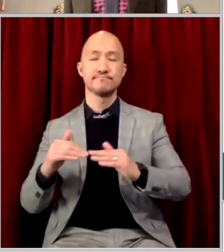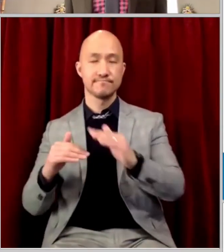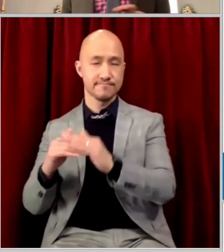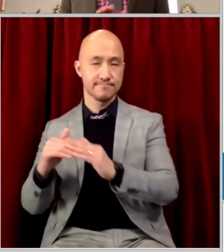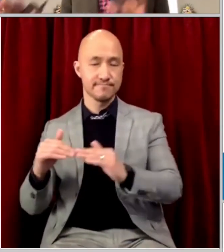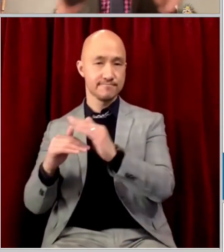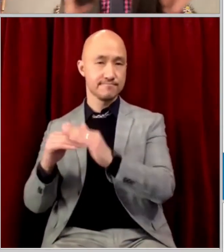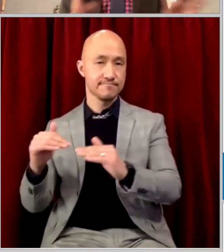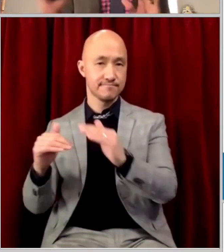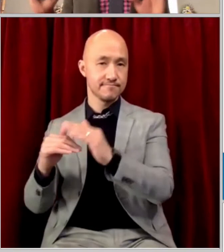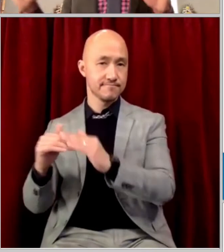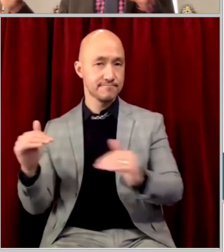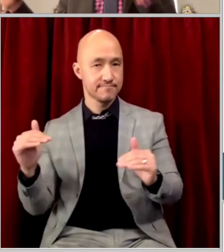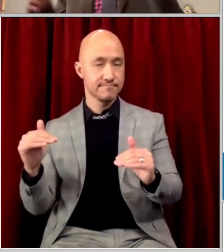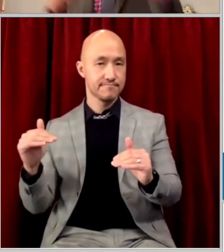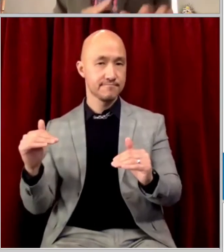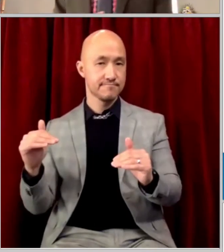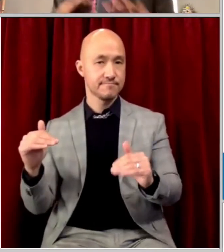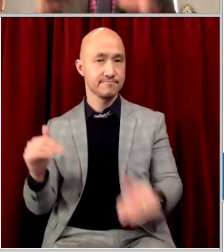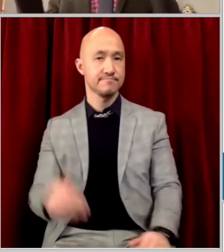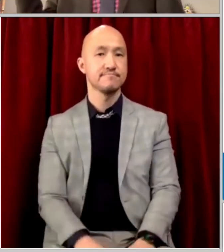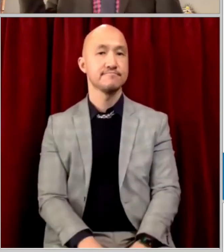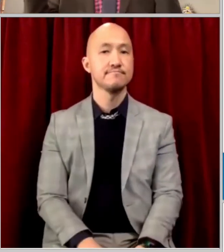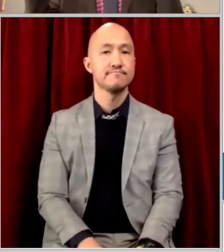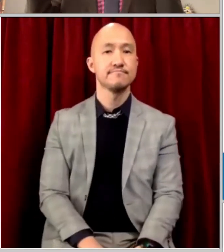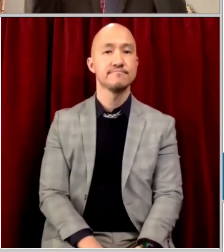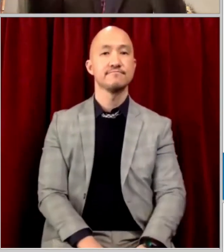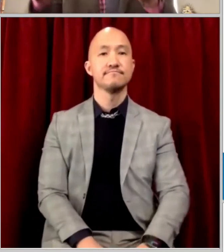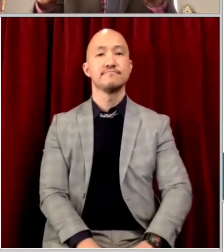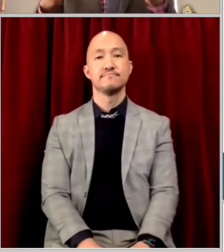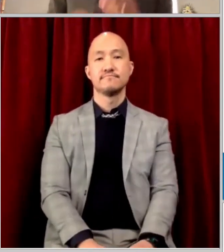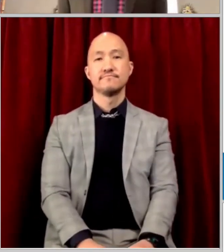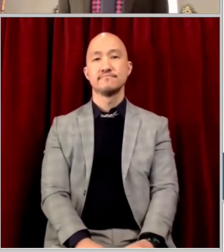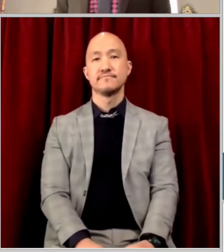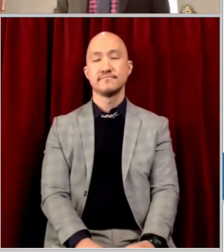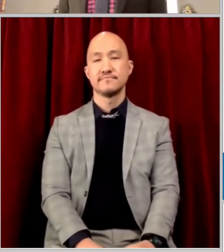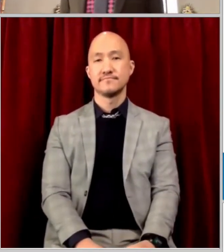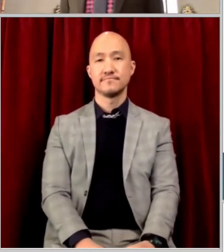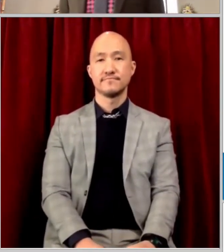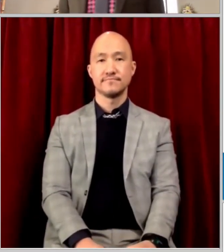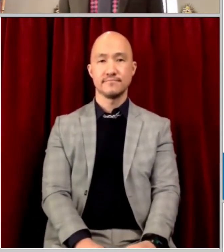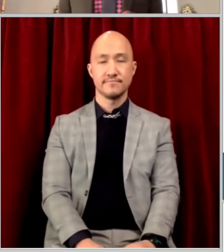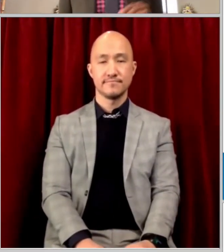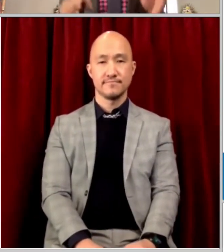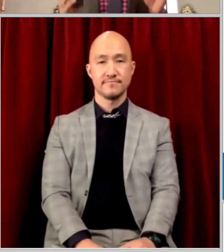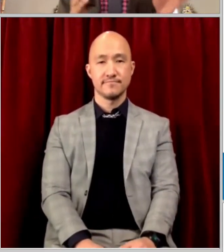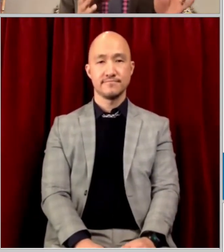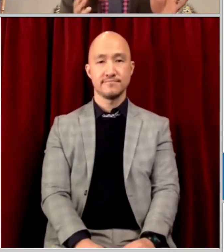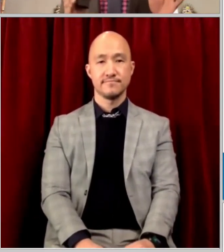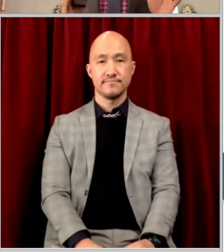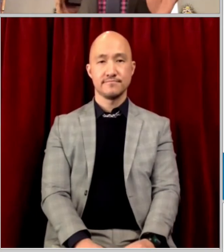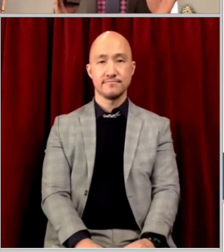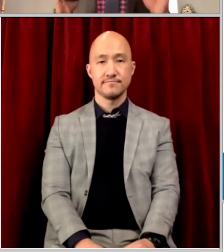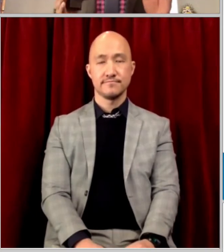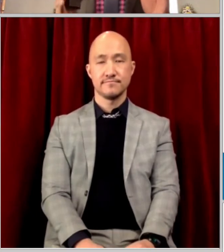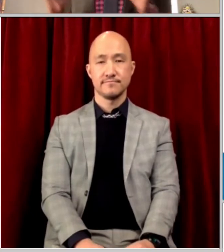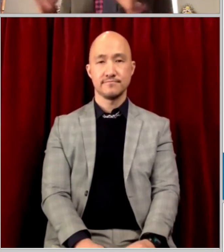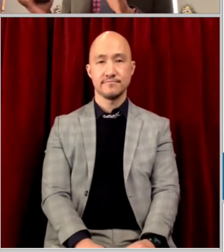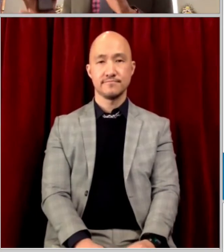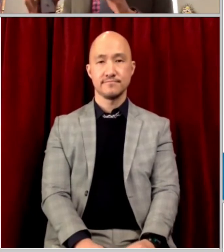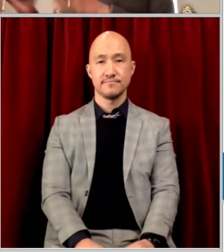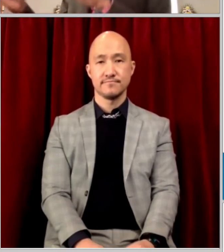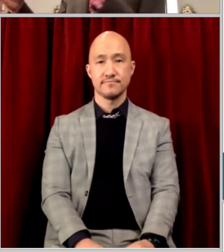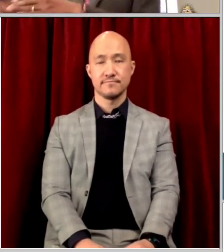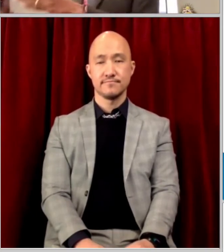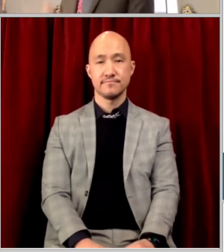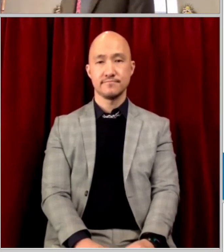right? They know where we are. They know who they can go to. They know who they can come and get the encouragement they need. Because my first